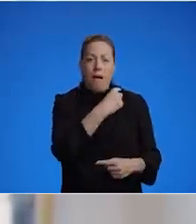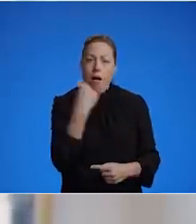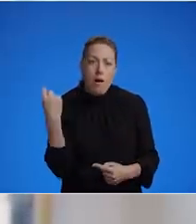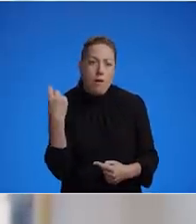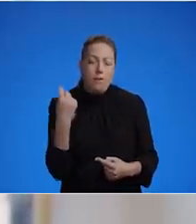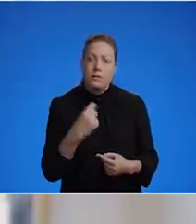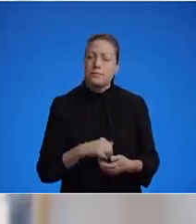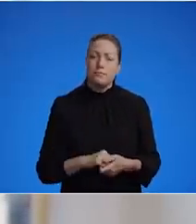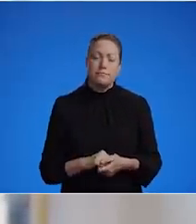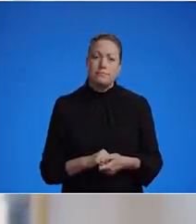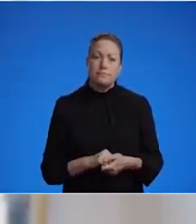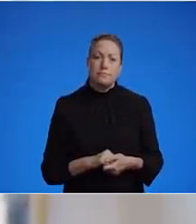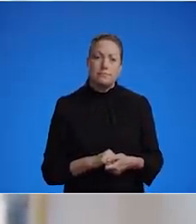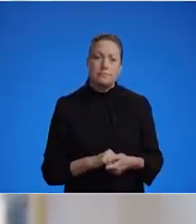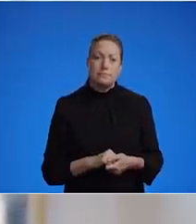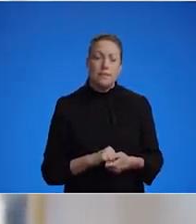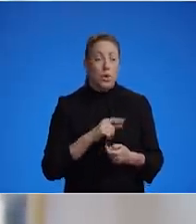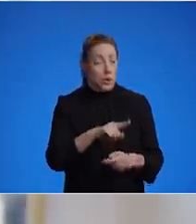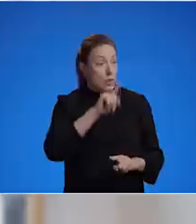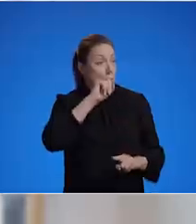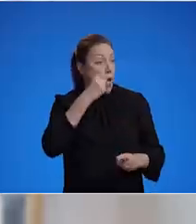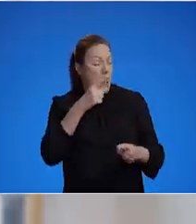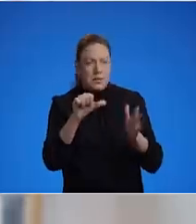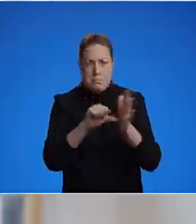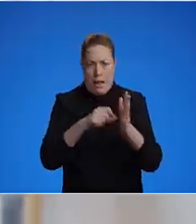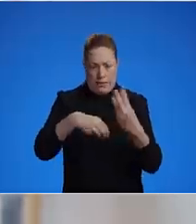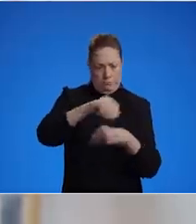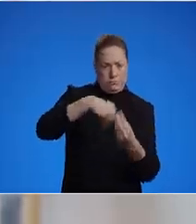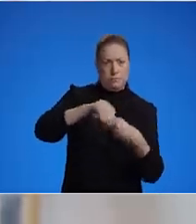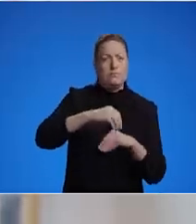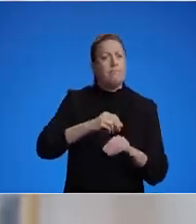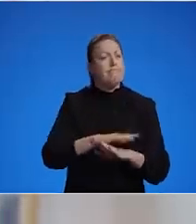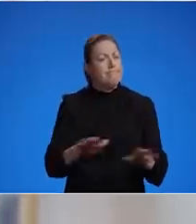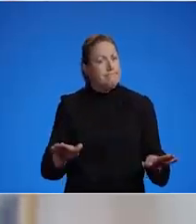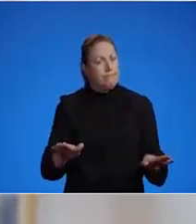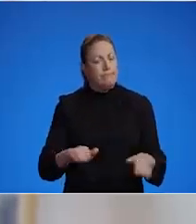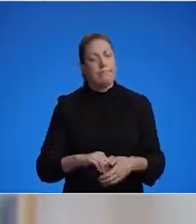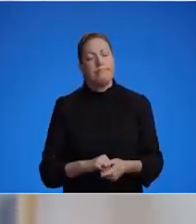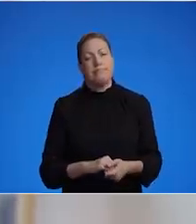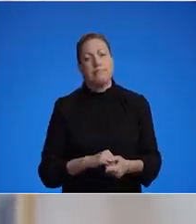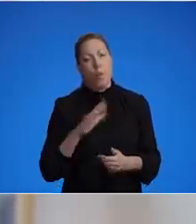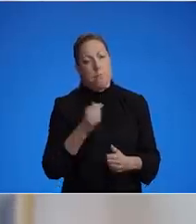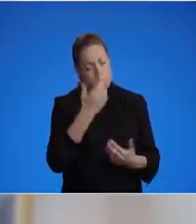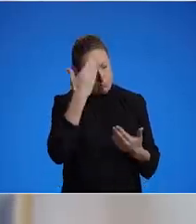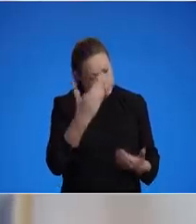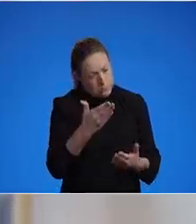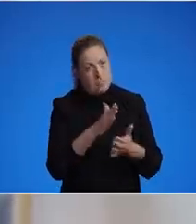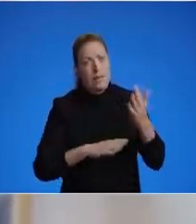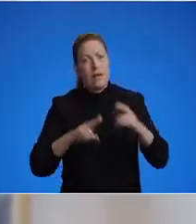false witness. You must not defraud. Honor your father and mother.